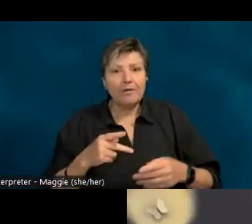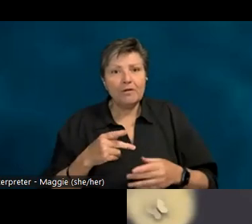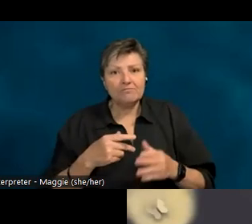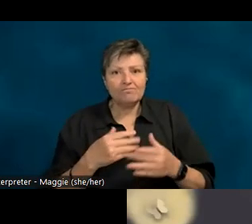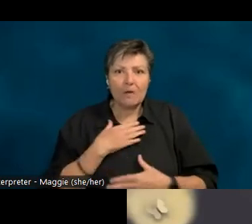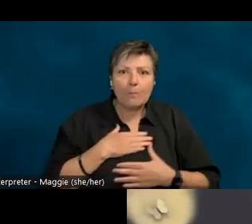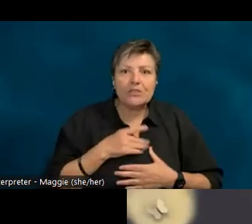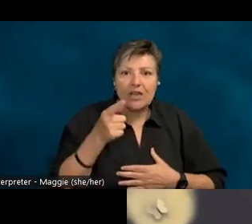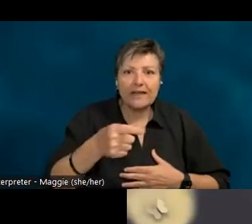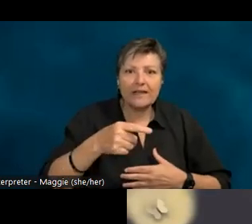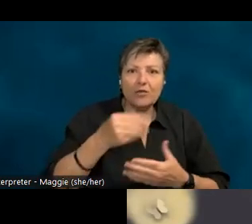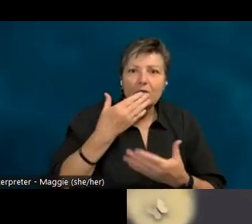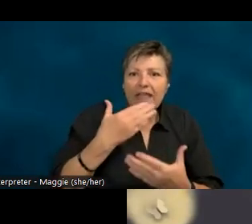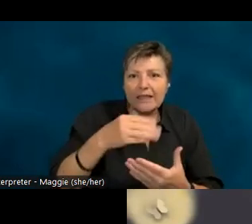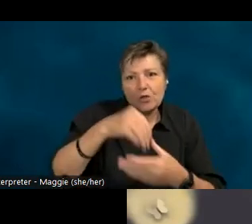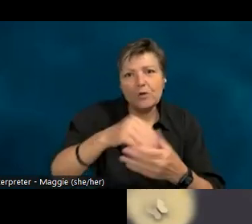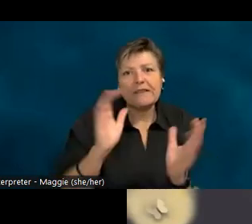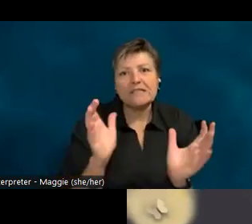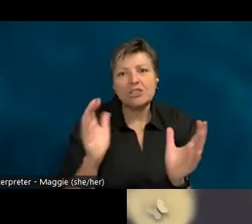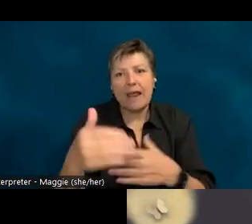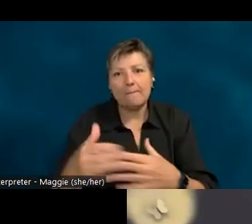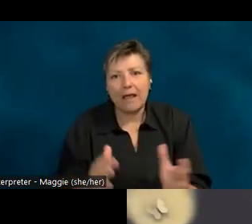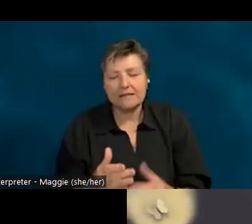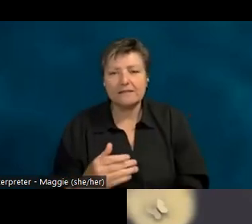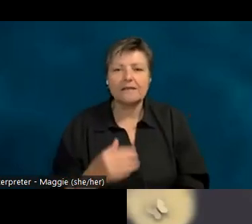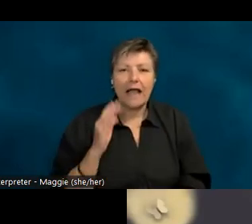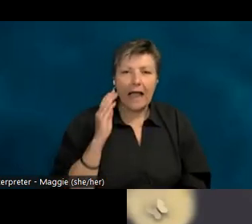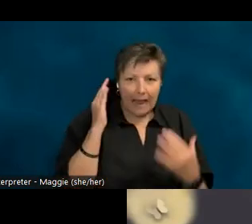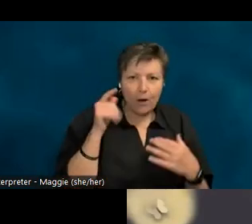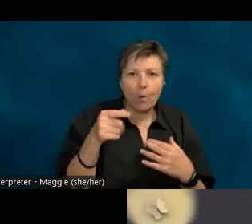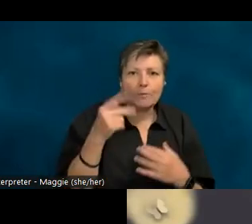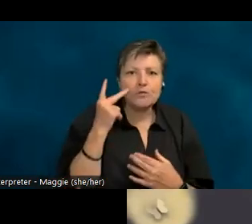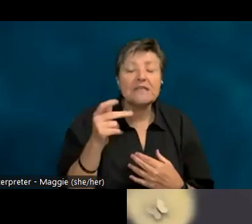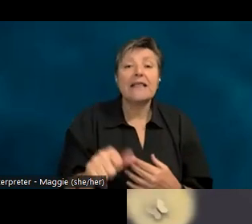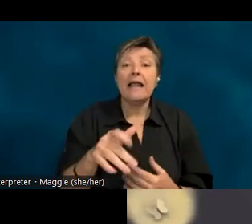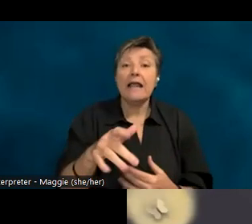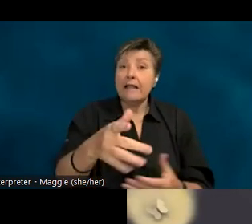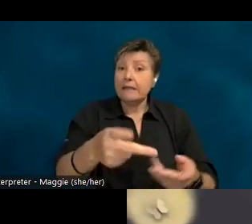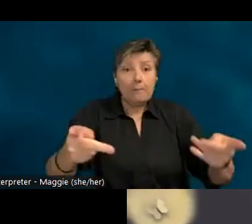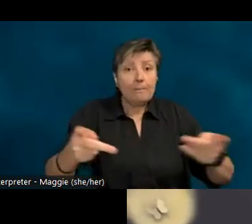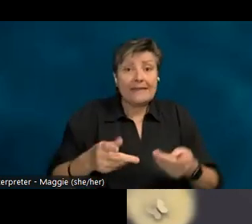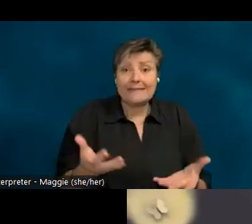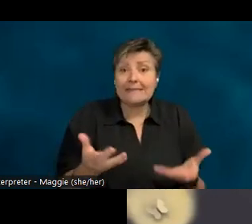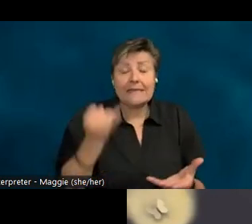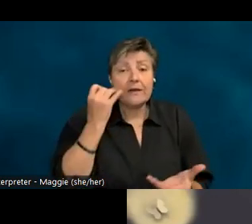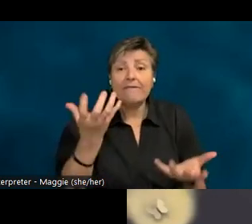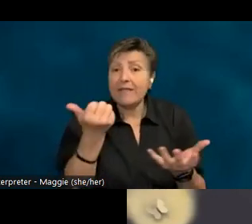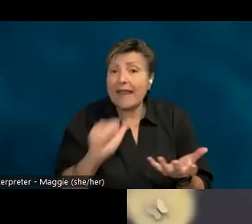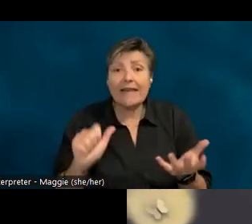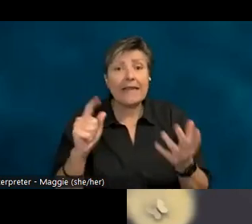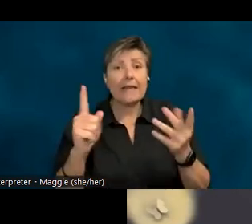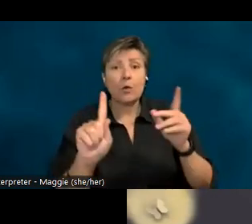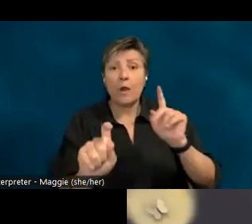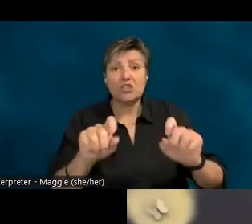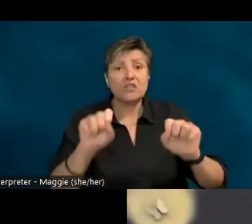seeing that. So again, the space is here. If folks have any questions, we can hang